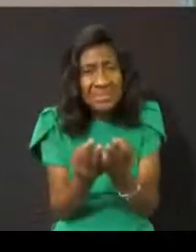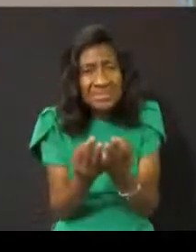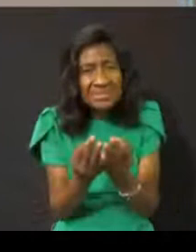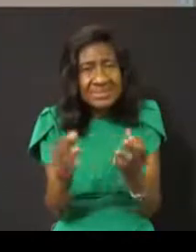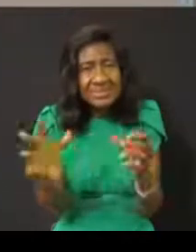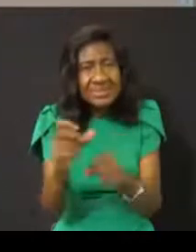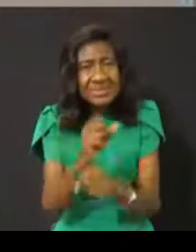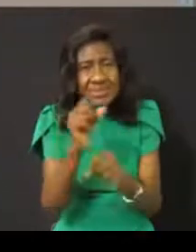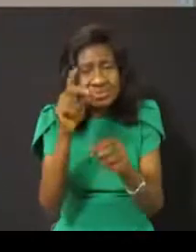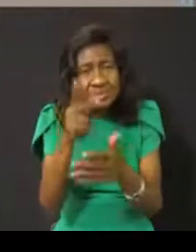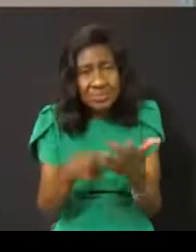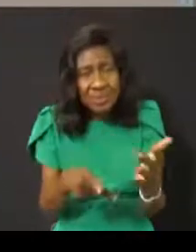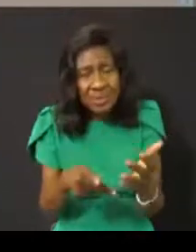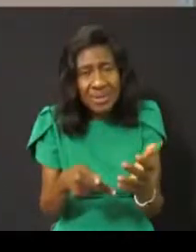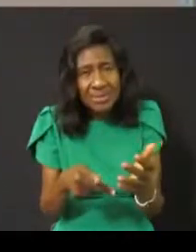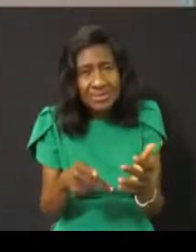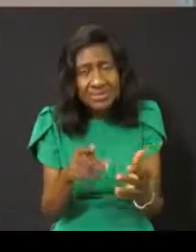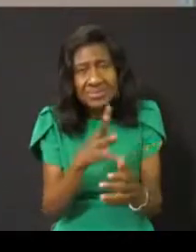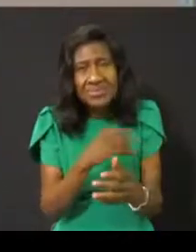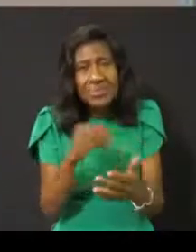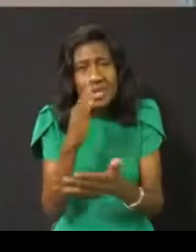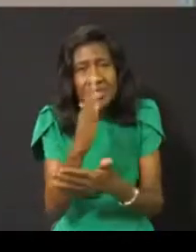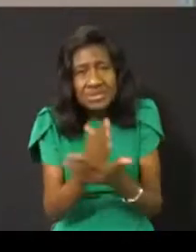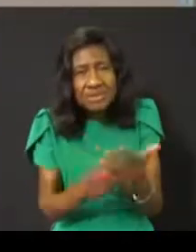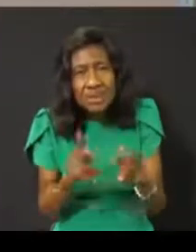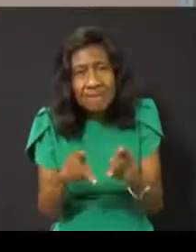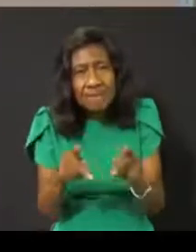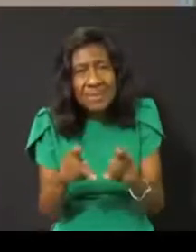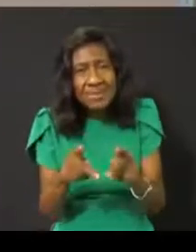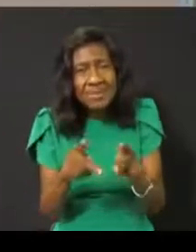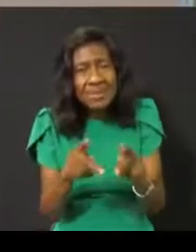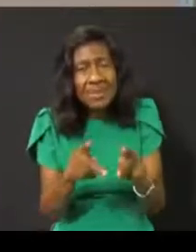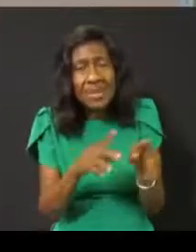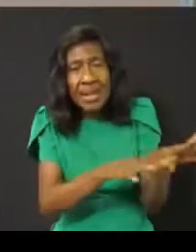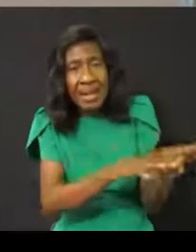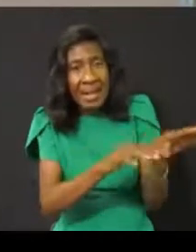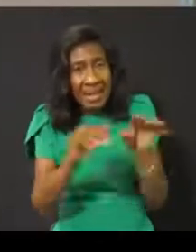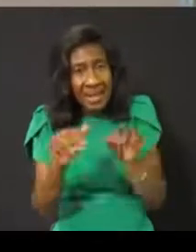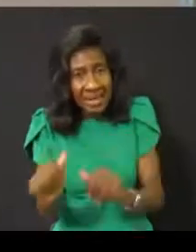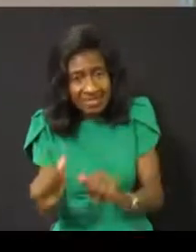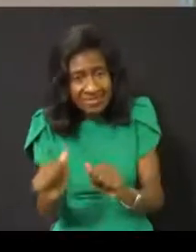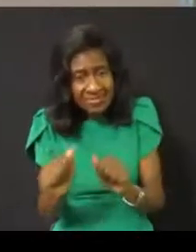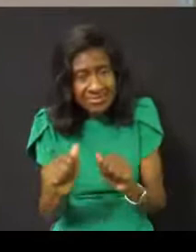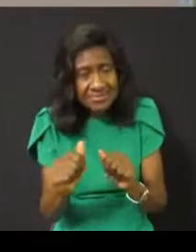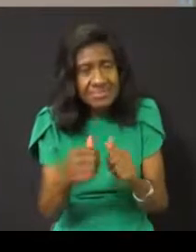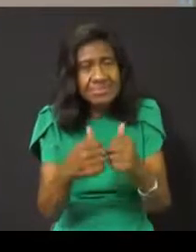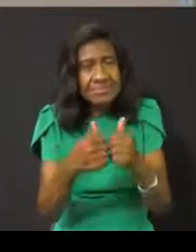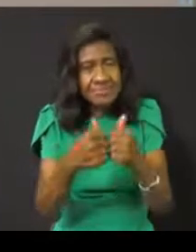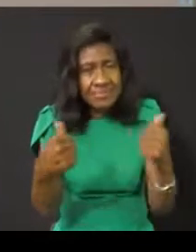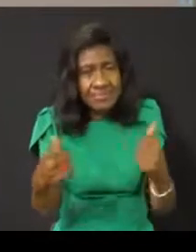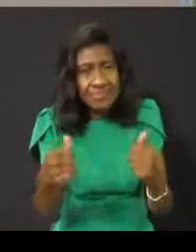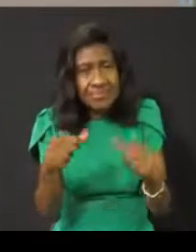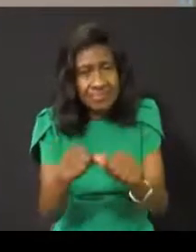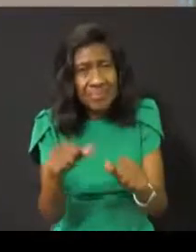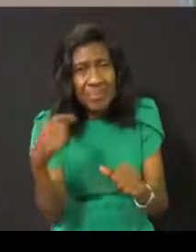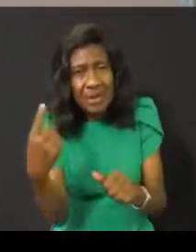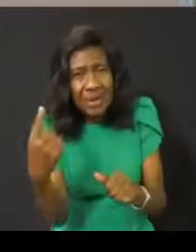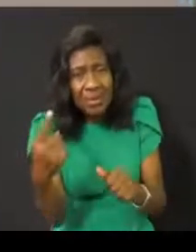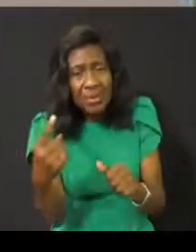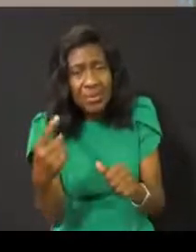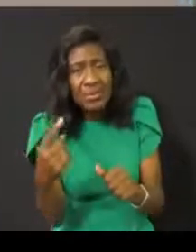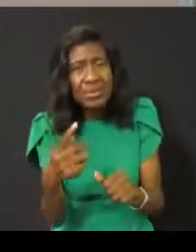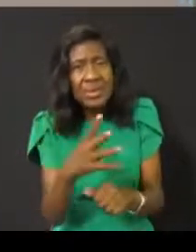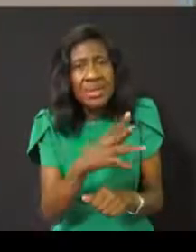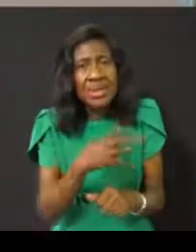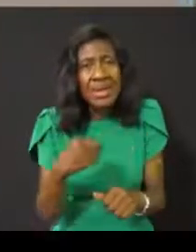quarantine, while 9 persons out of 216 participating in this test tested positive. In